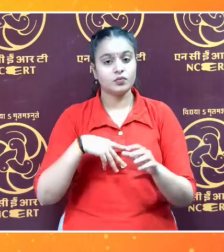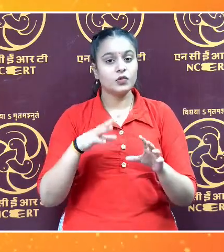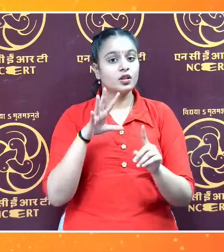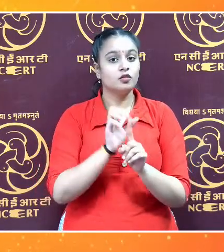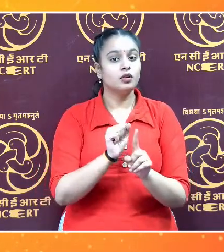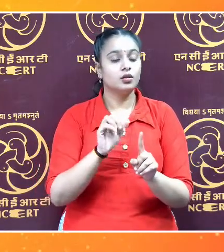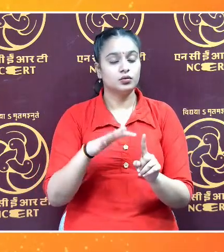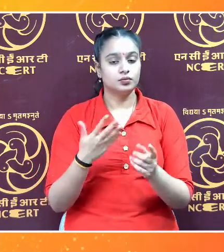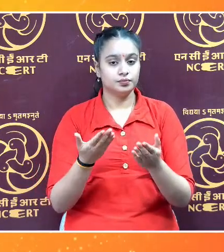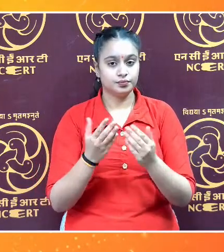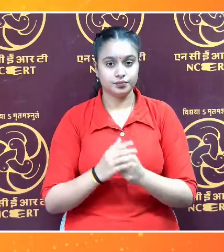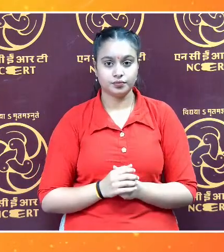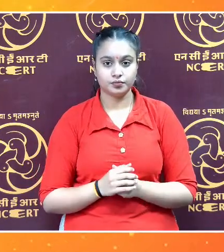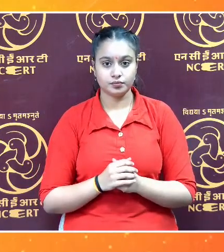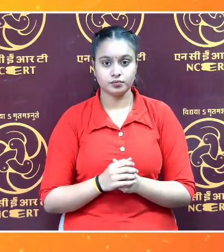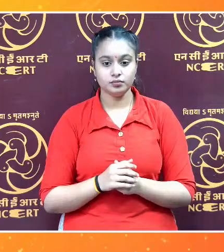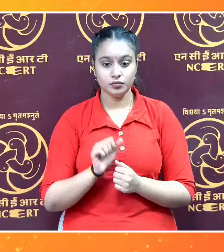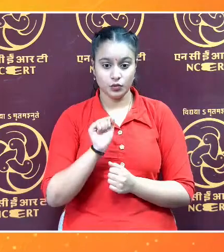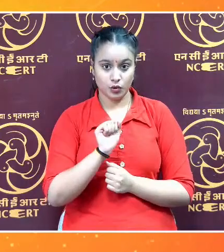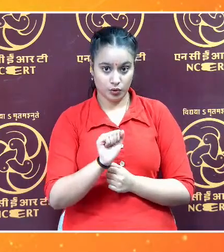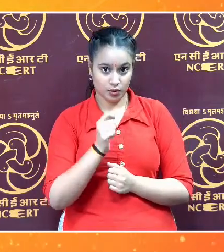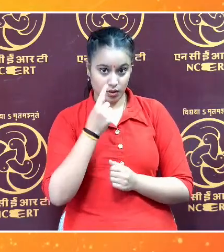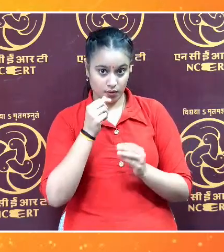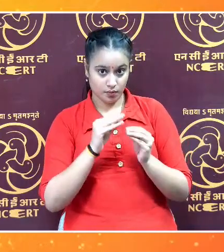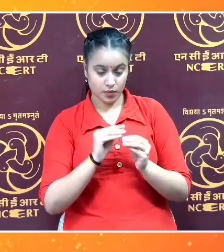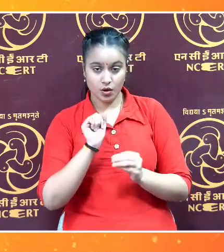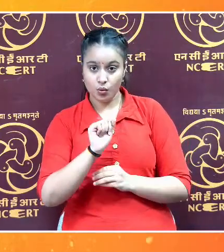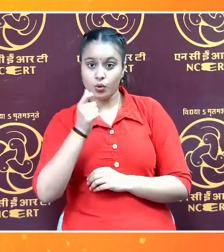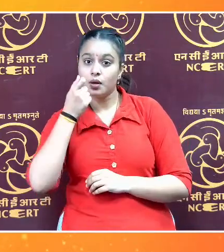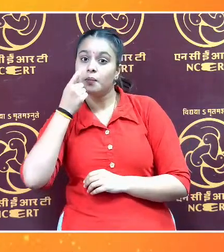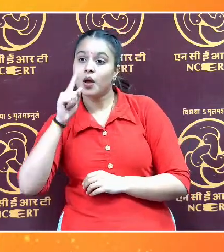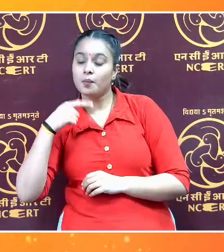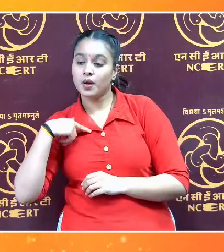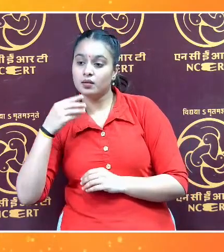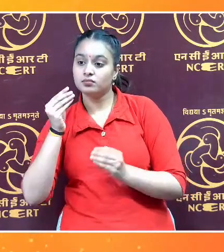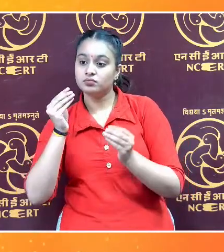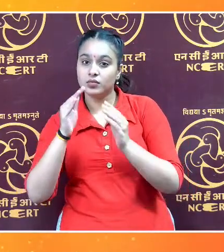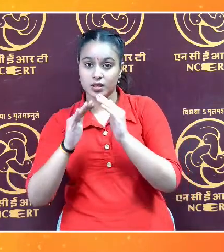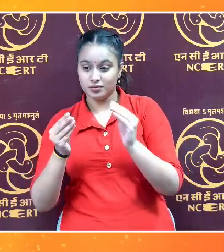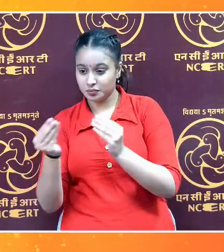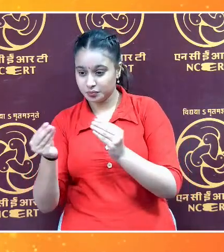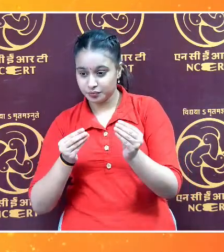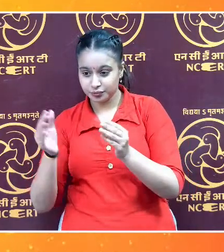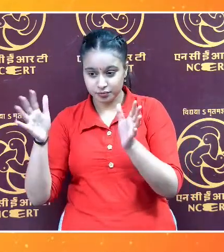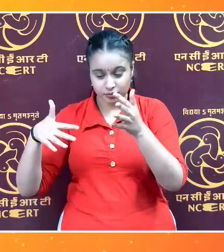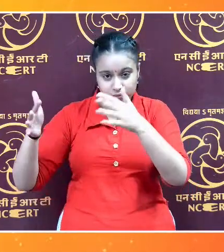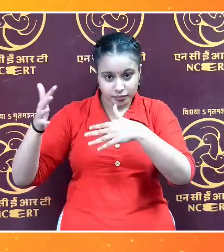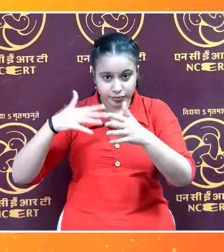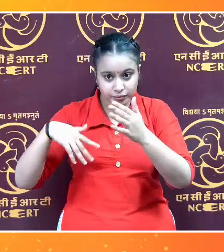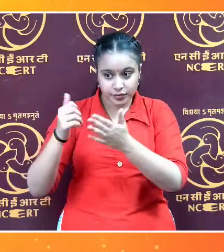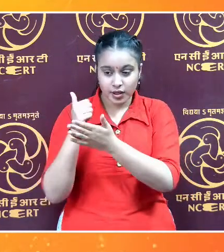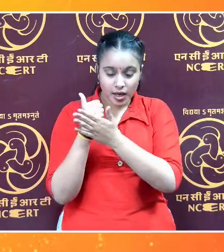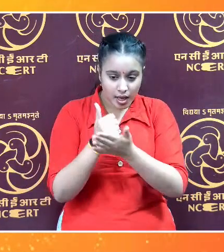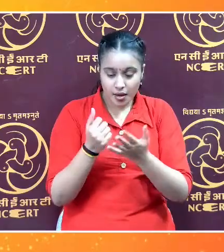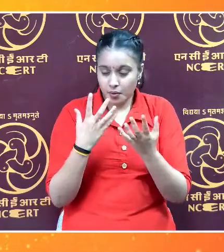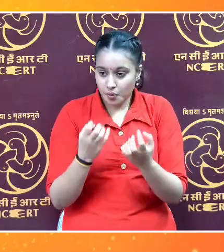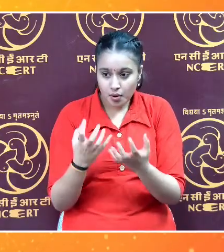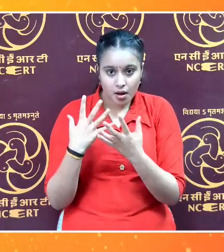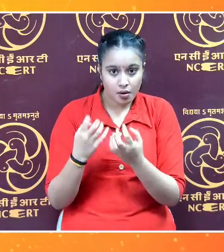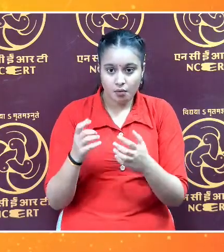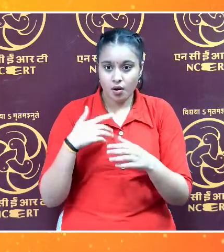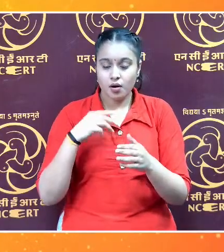Badal. Let's see. Badal's mother gathered the neighbors to help search for him. Moti